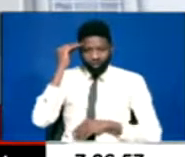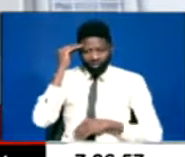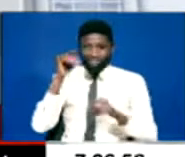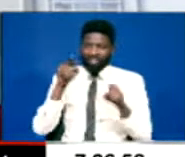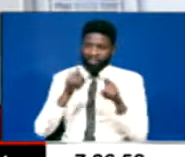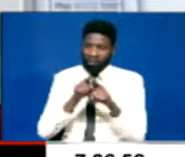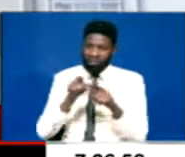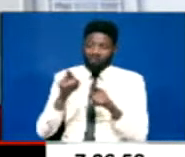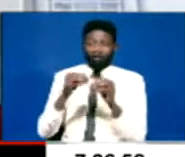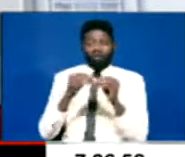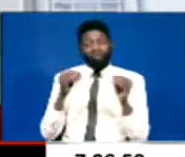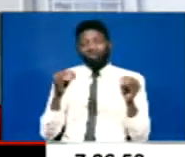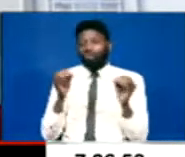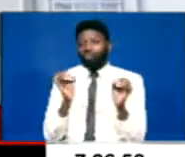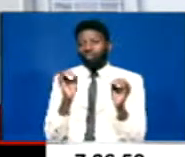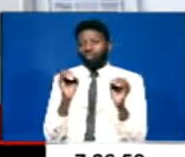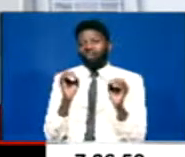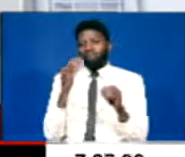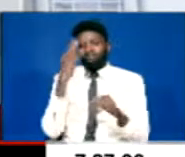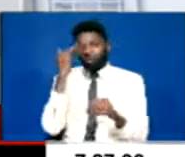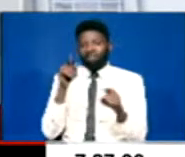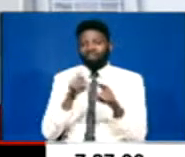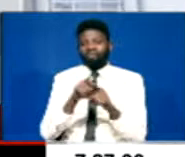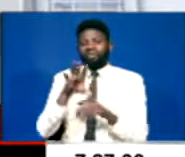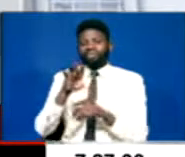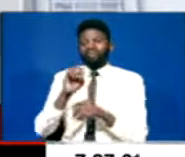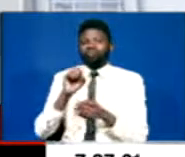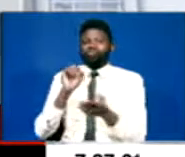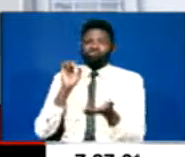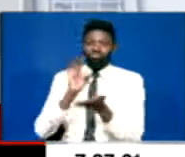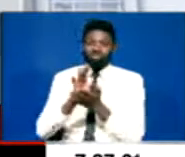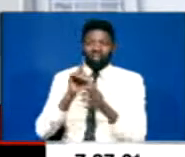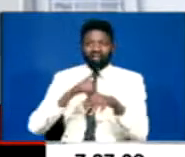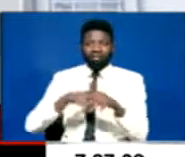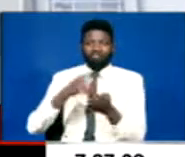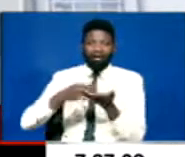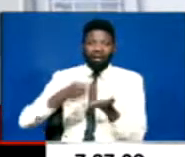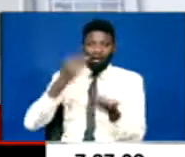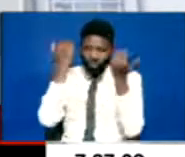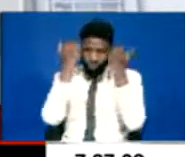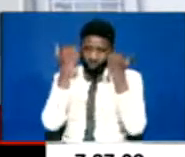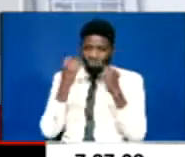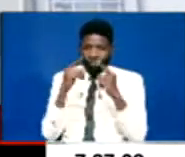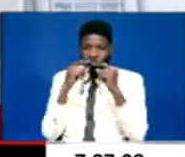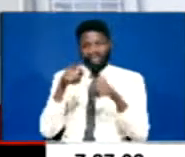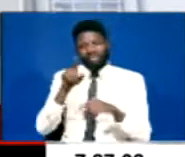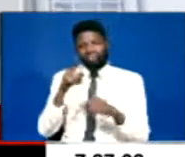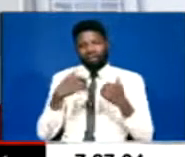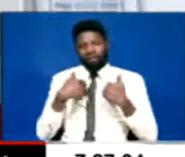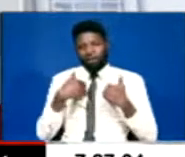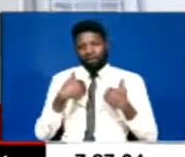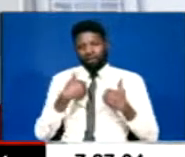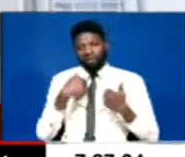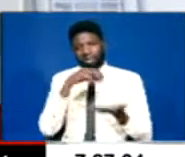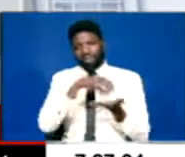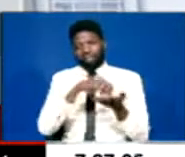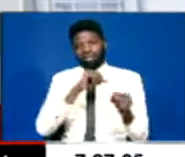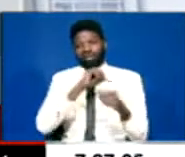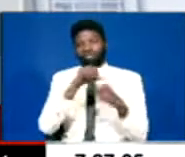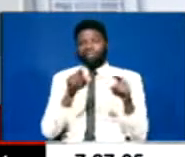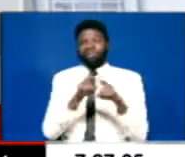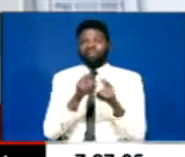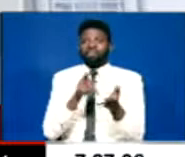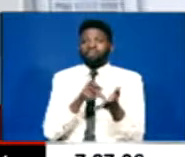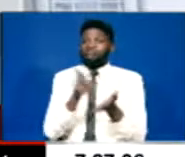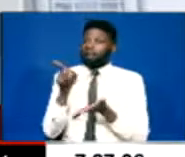last, following his suspension from the cabinet after the High Court ruled that he had a case to answer in connection with the alleged payment of